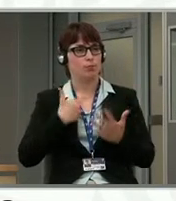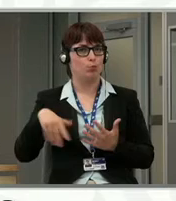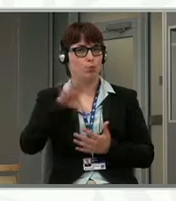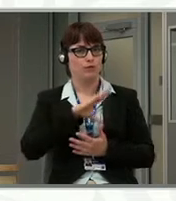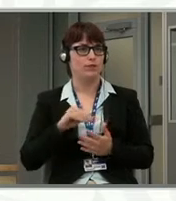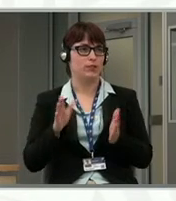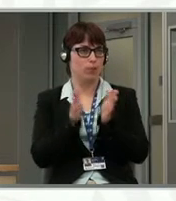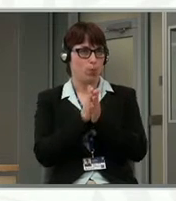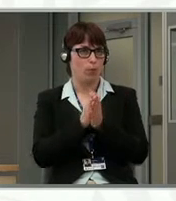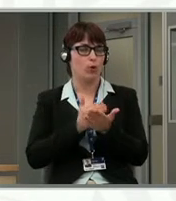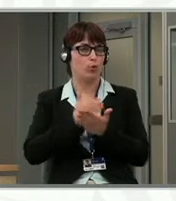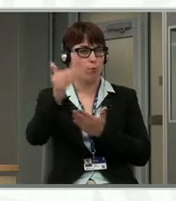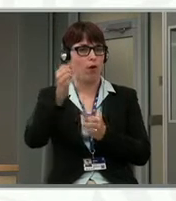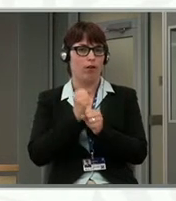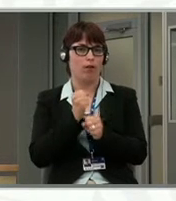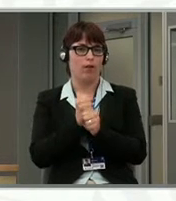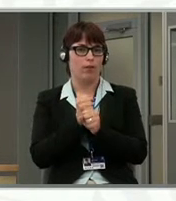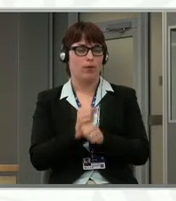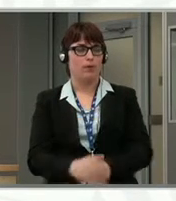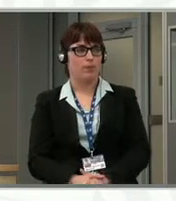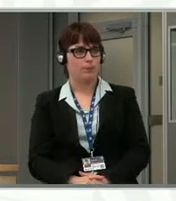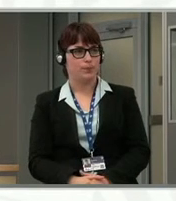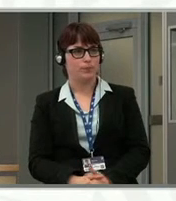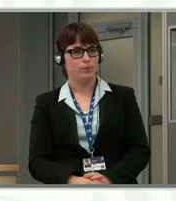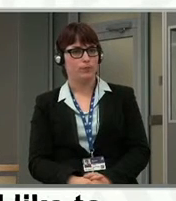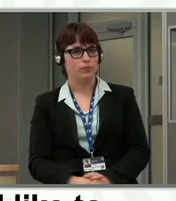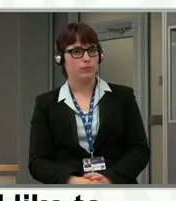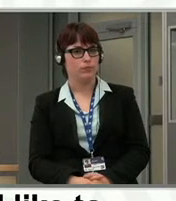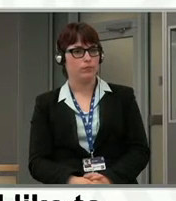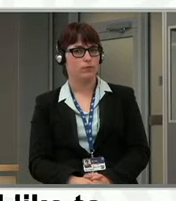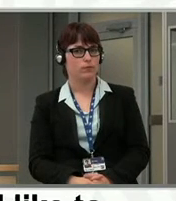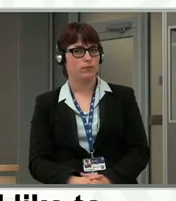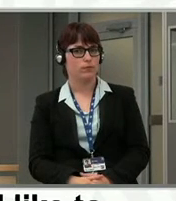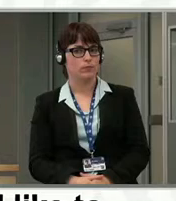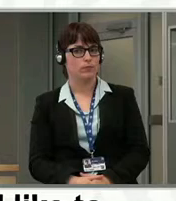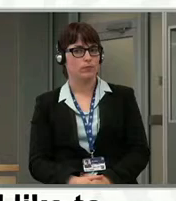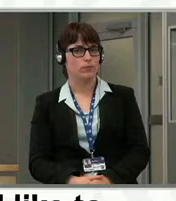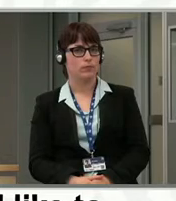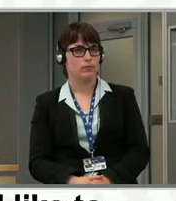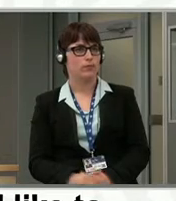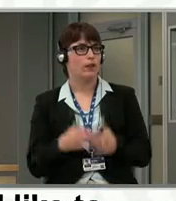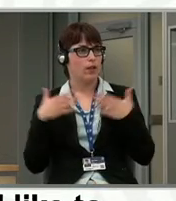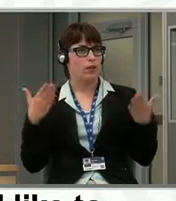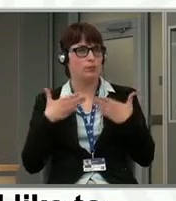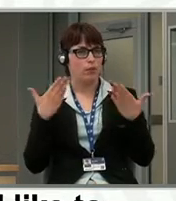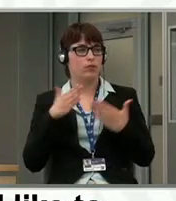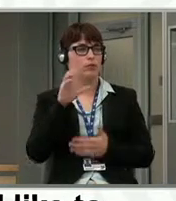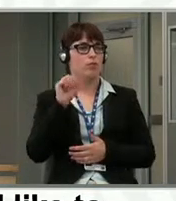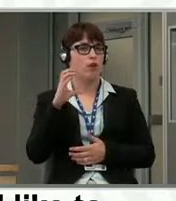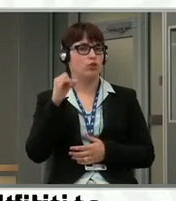for listening to me, and I would like to wish you all success in your future activities. Thank you. Liels paldies,